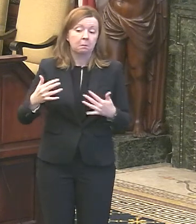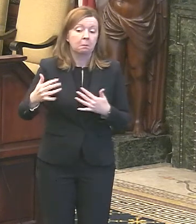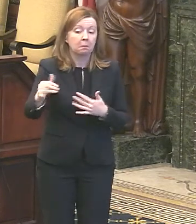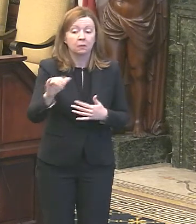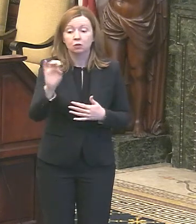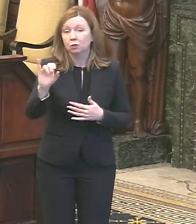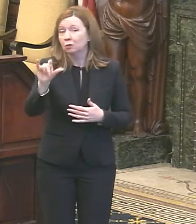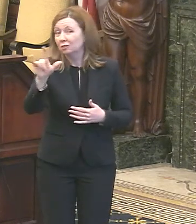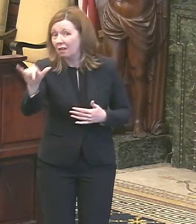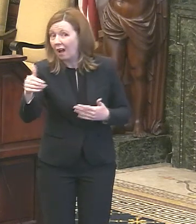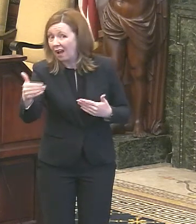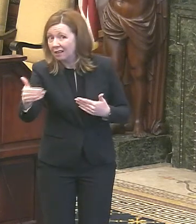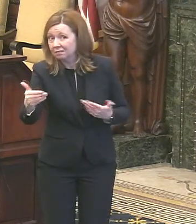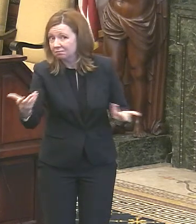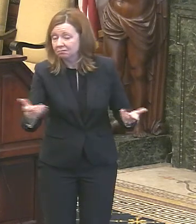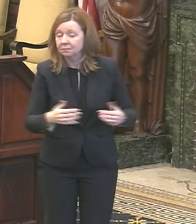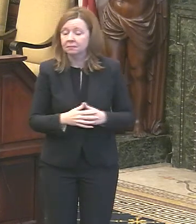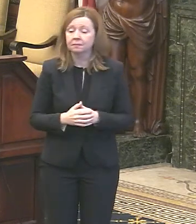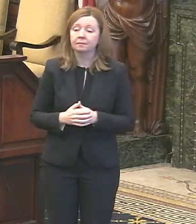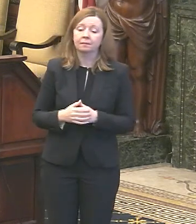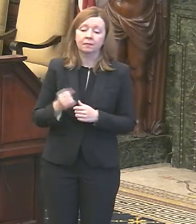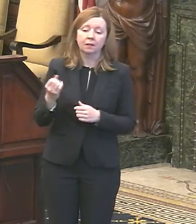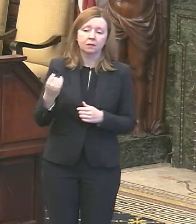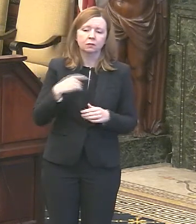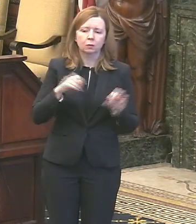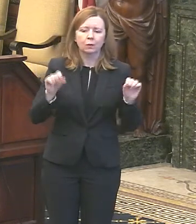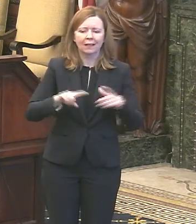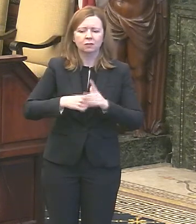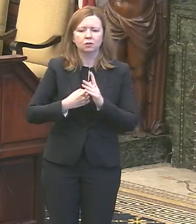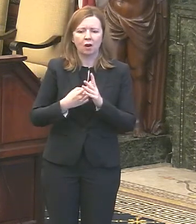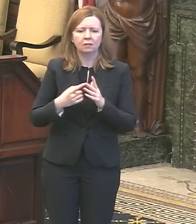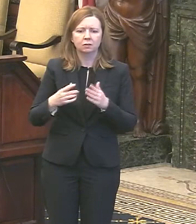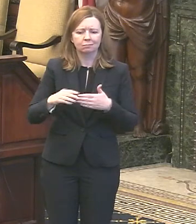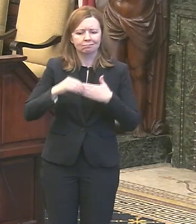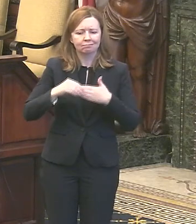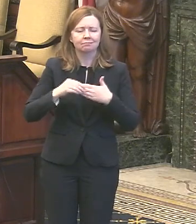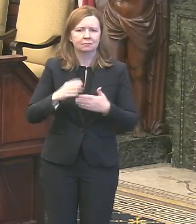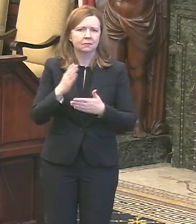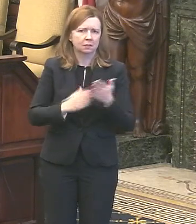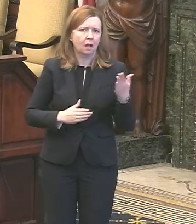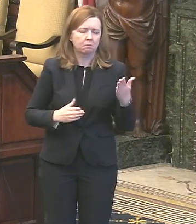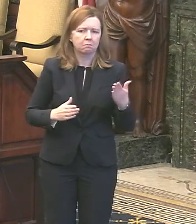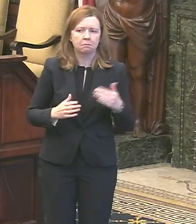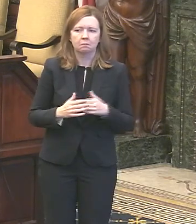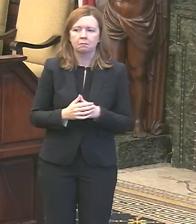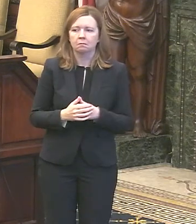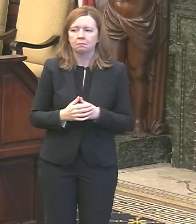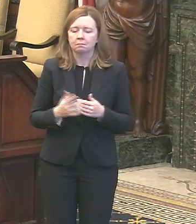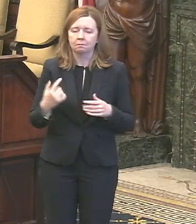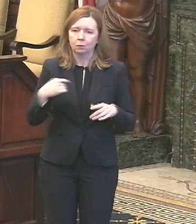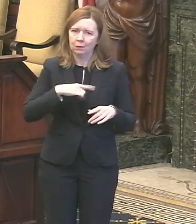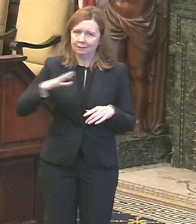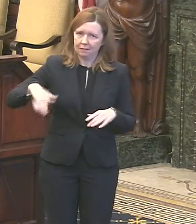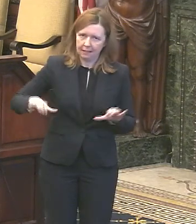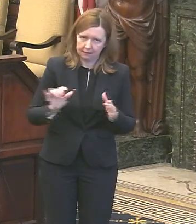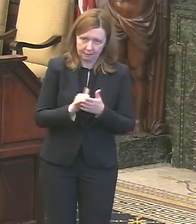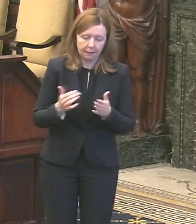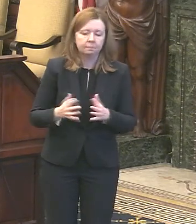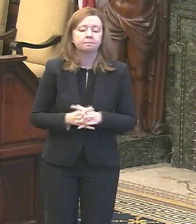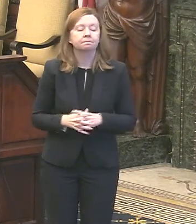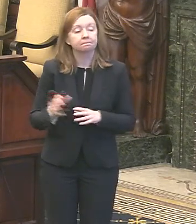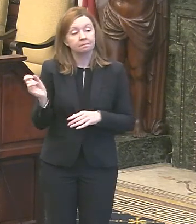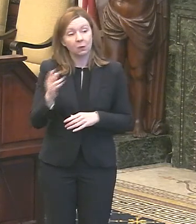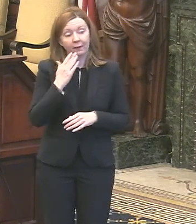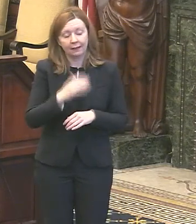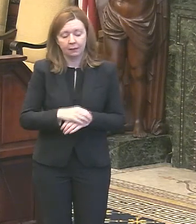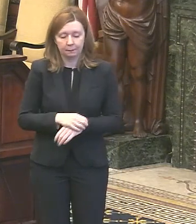June, July, August, September? And so we can start to do some of that longer term planning now, but we haven't done it yet. Okay, thank